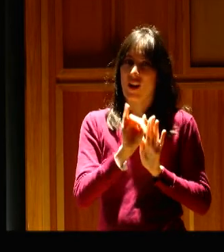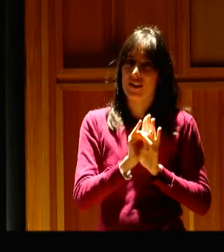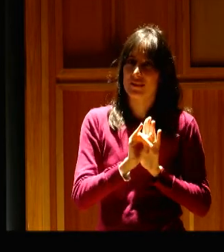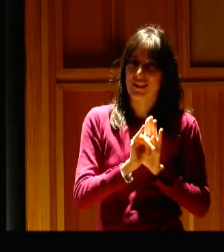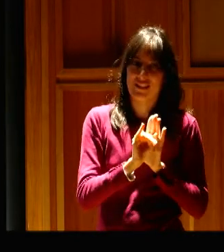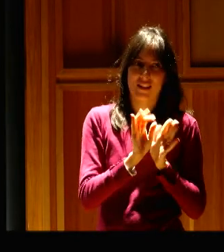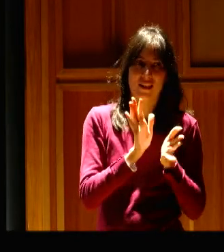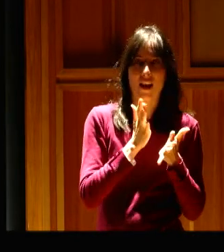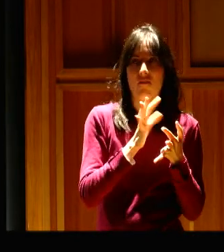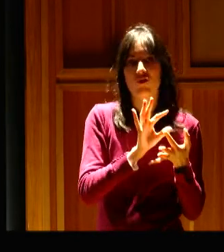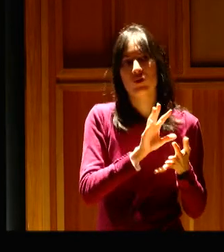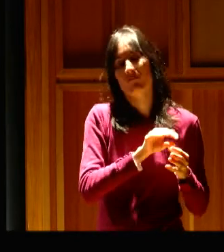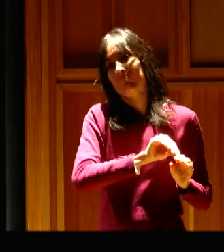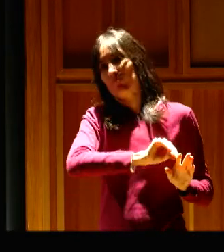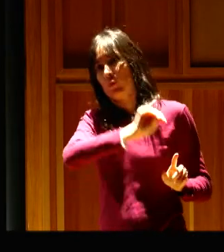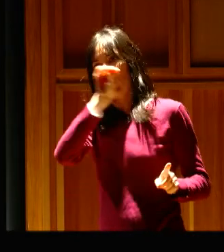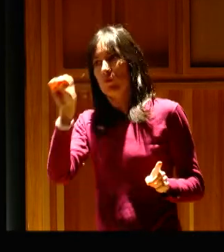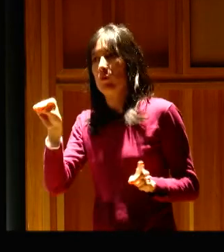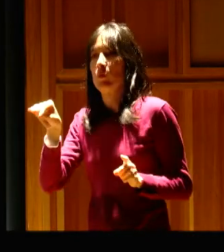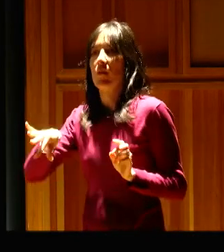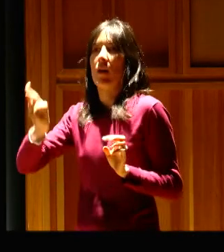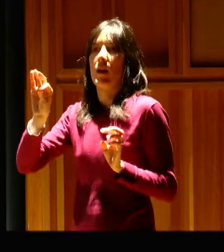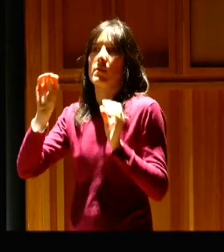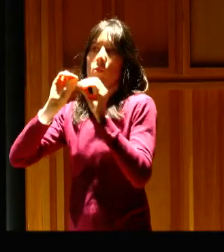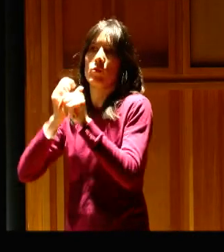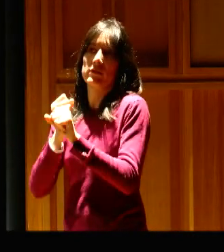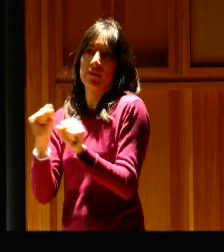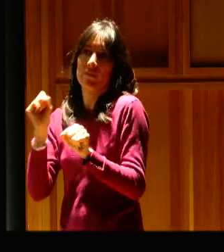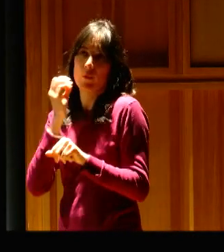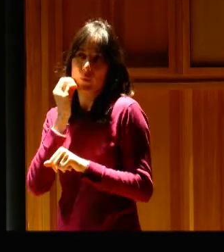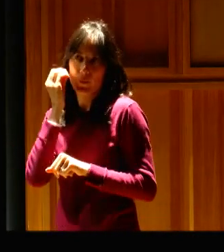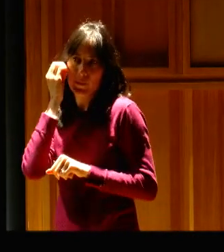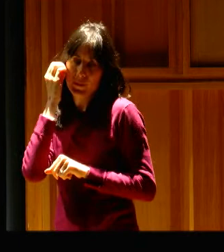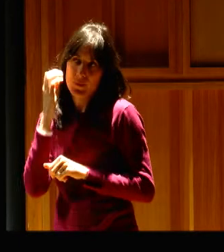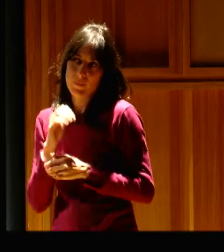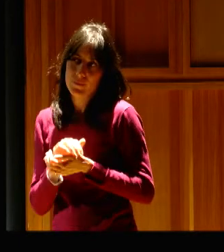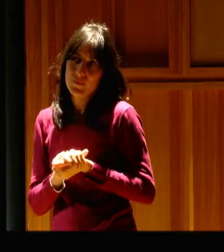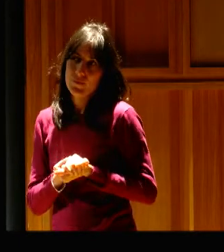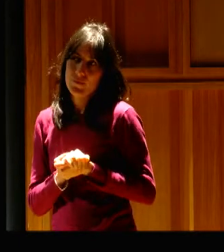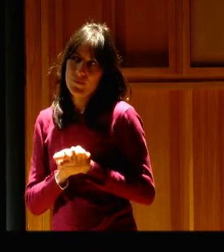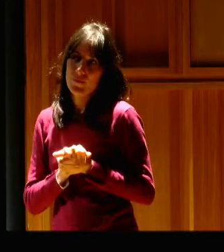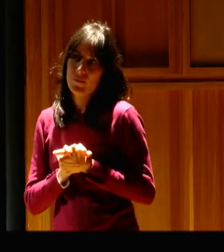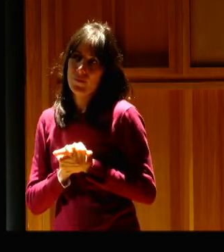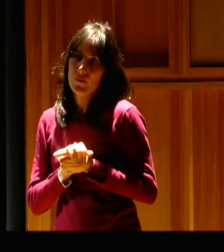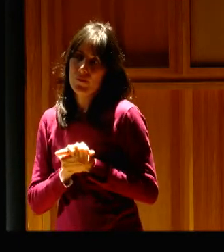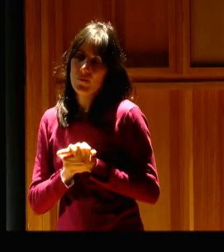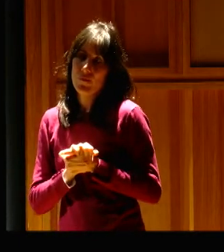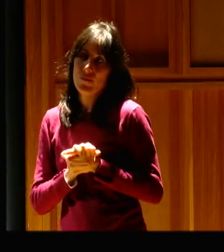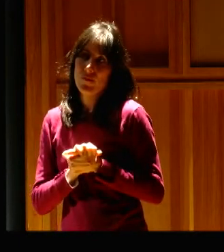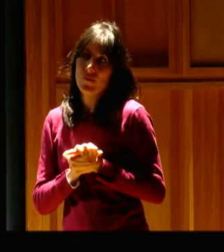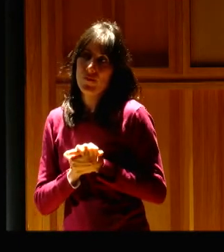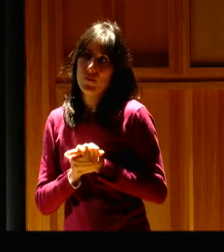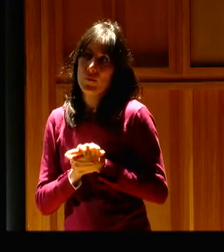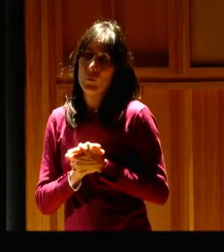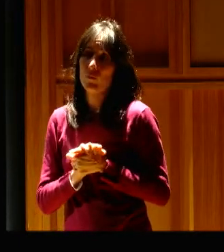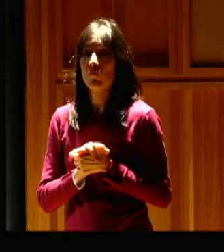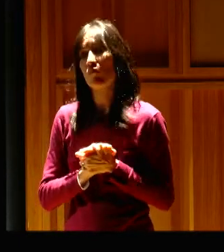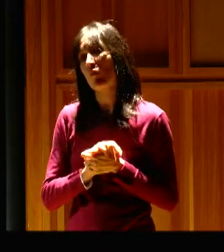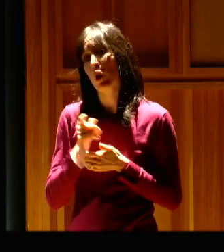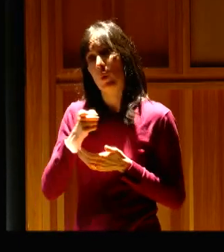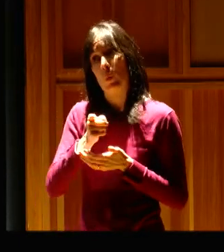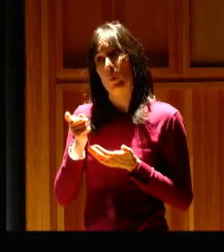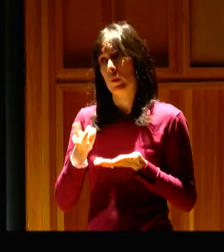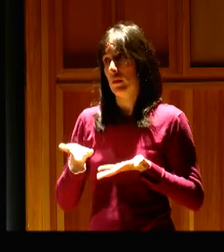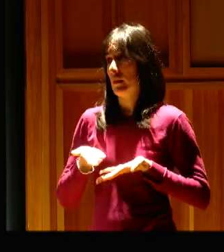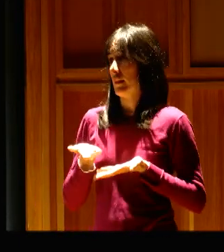behind in search of safer land. No matter what corner of this country you call home, whether